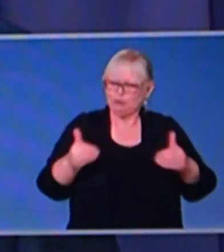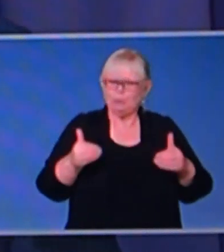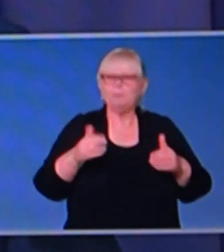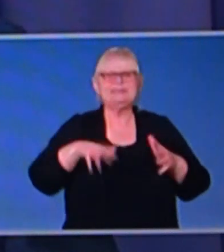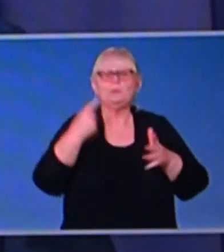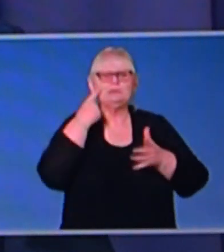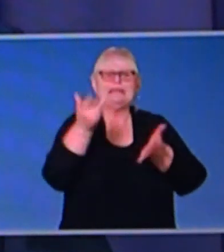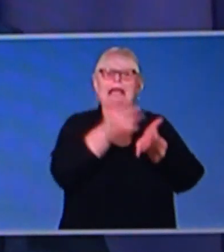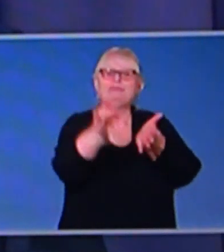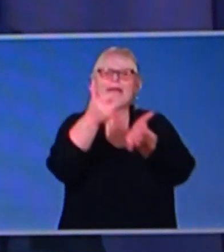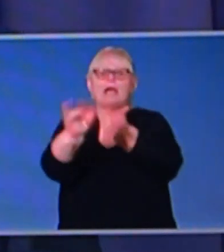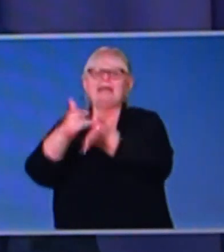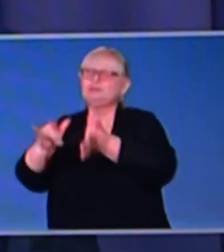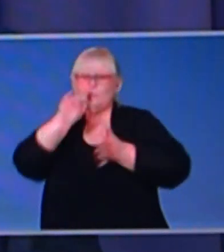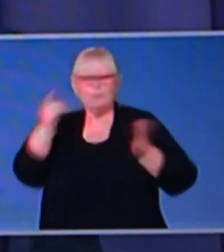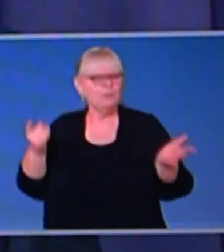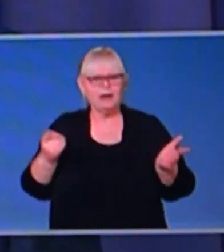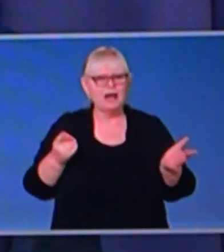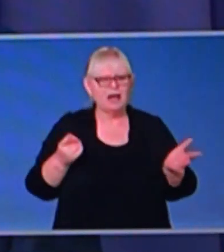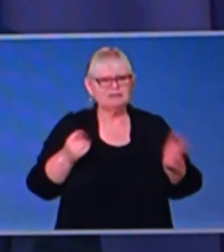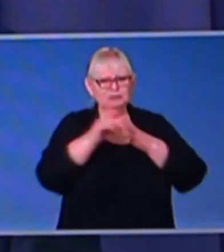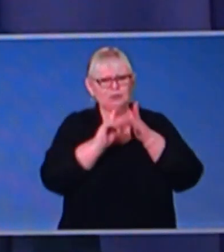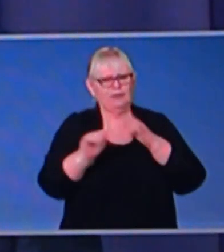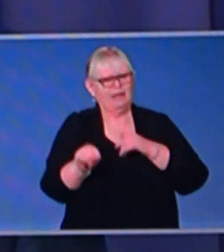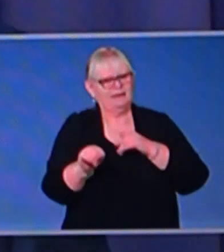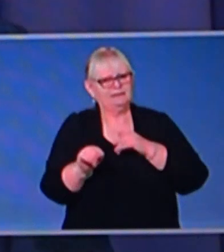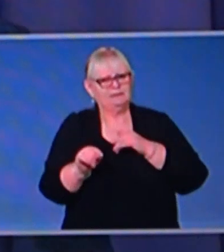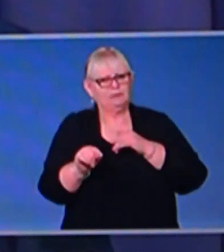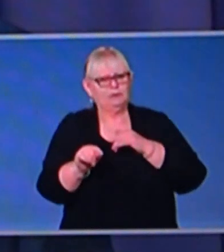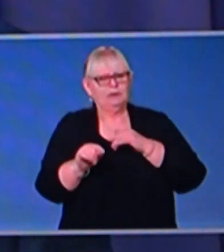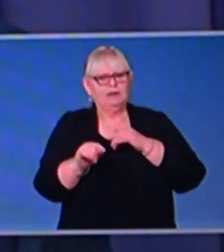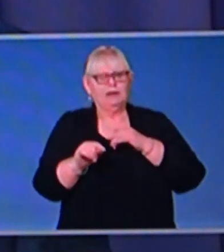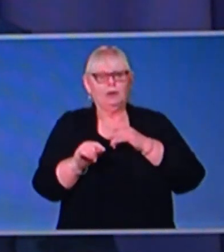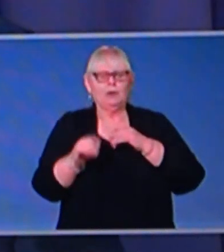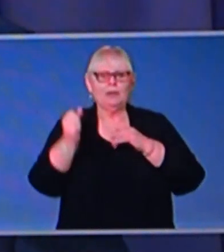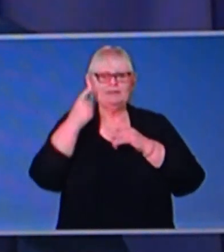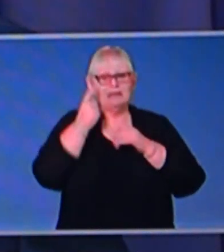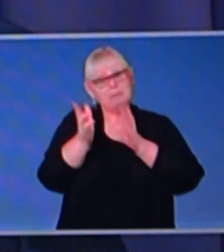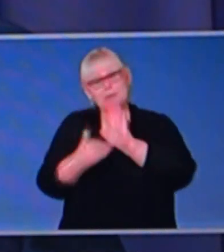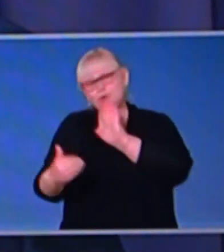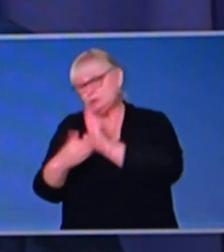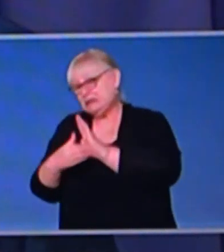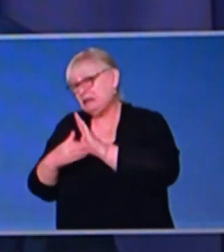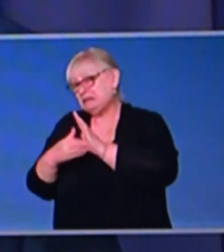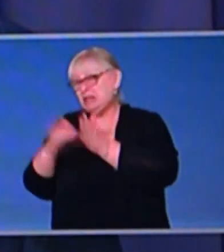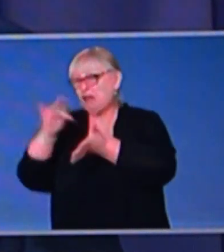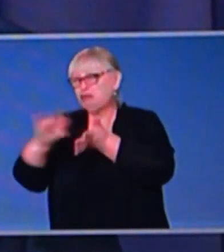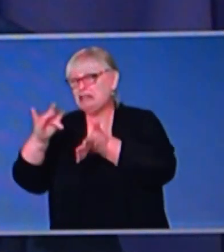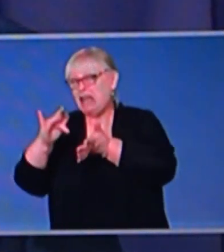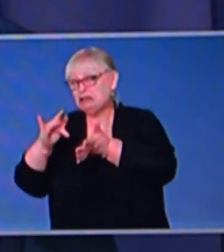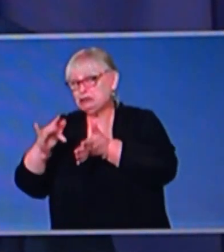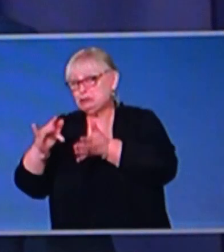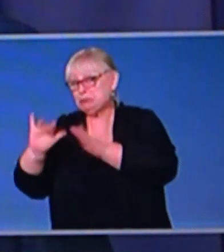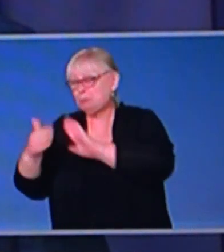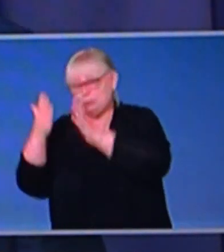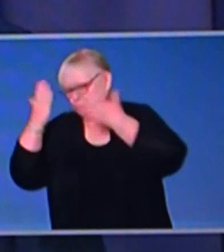The eradication approach, which whether you'd characterise the New Zealand approach as that or not, I know there's some debate about